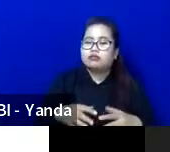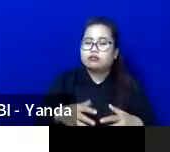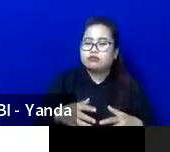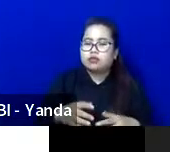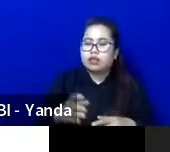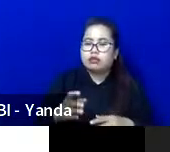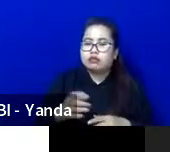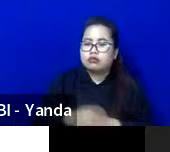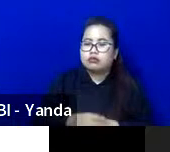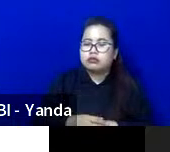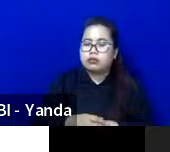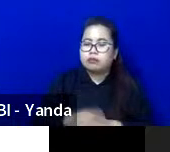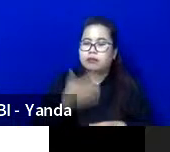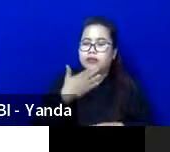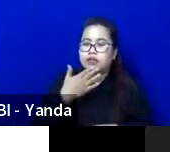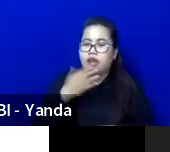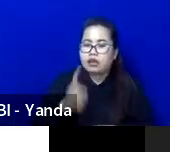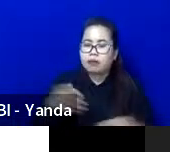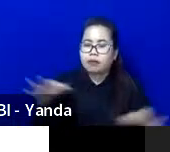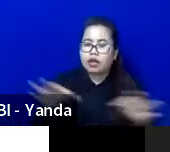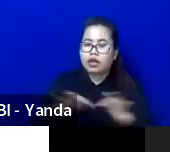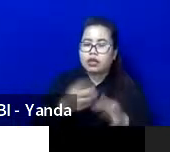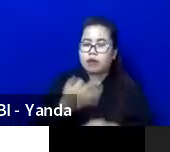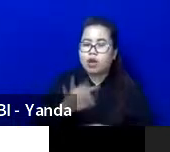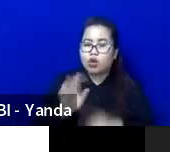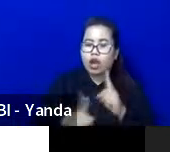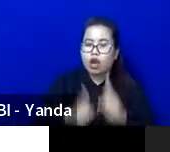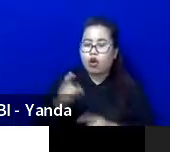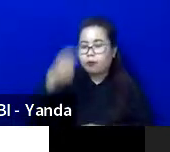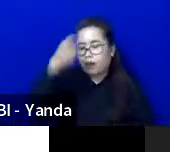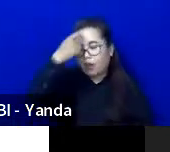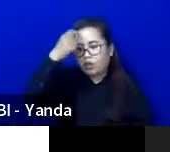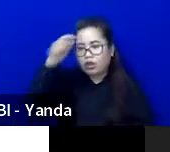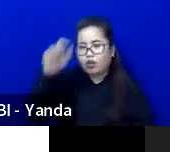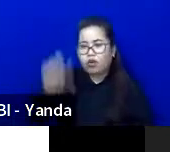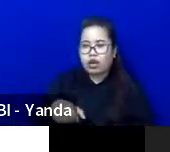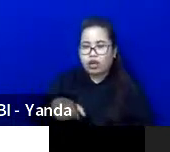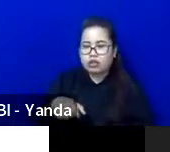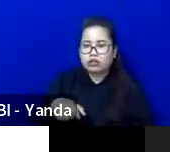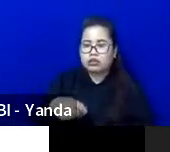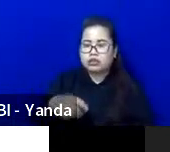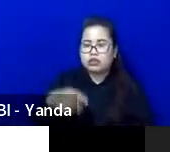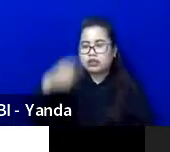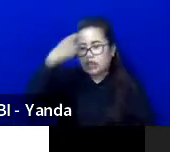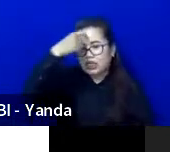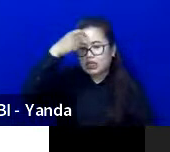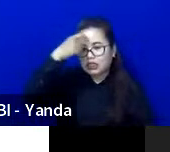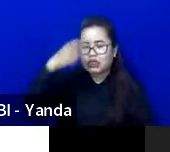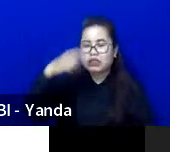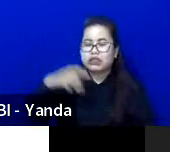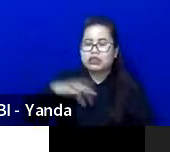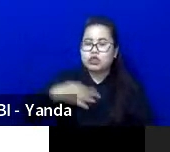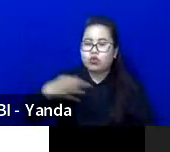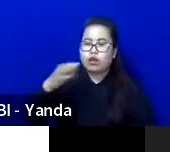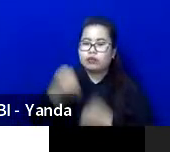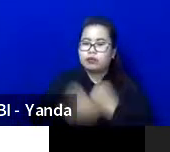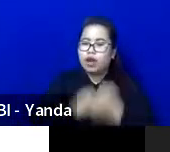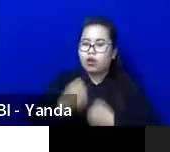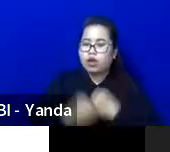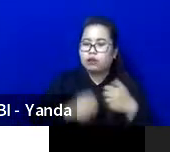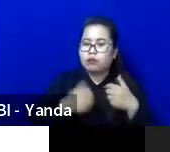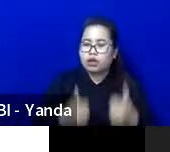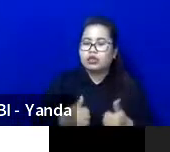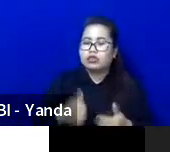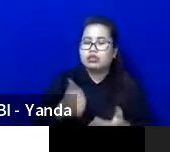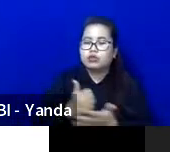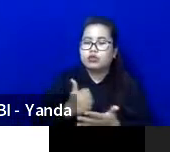not like animals. They're like confused children. So they need some fatherly discipline and gentle care. These innovations worked